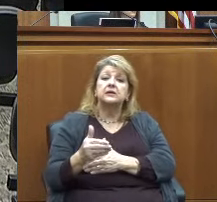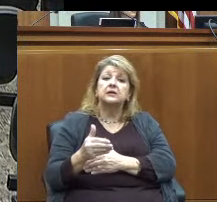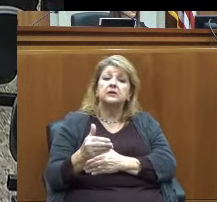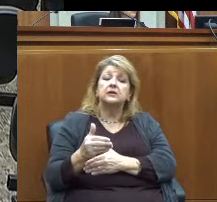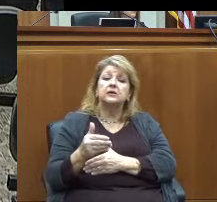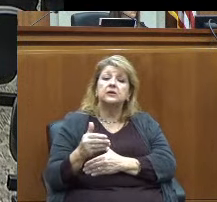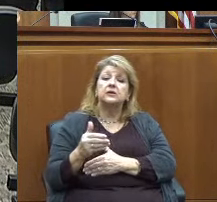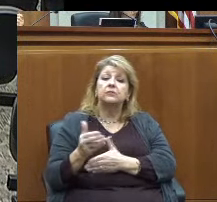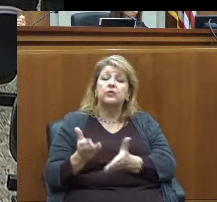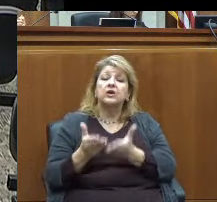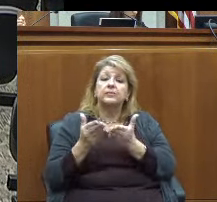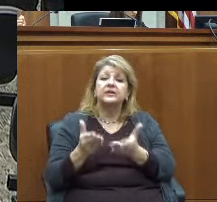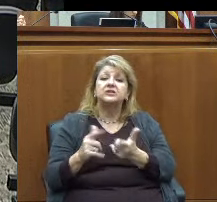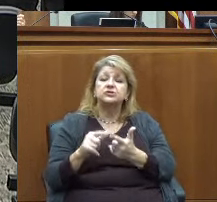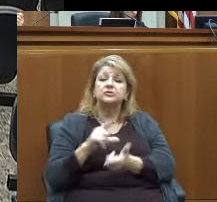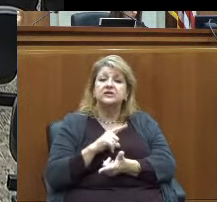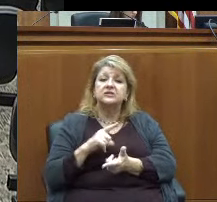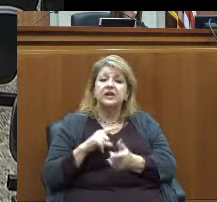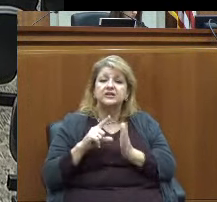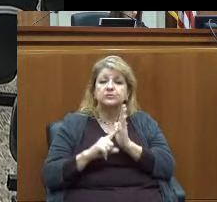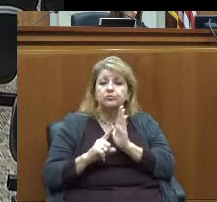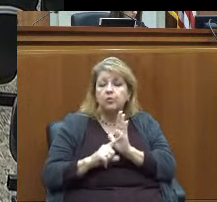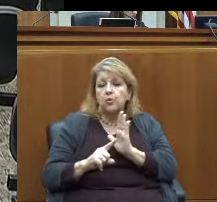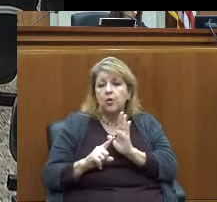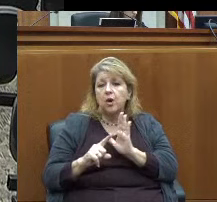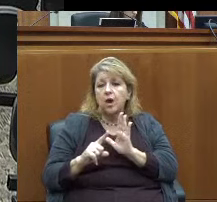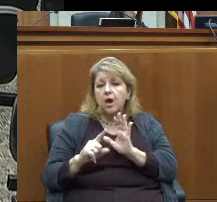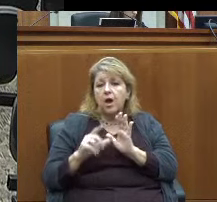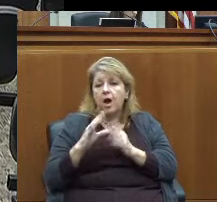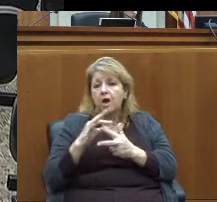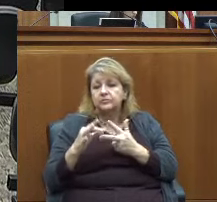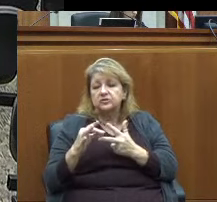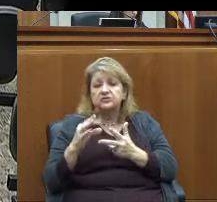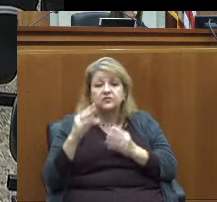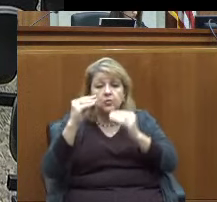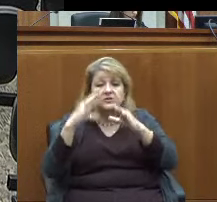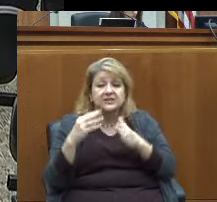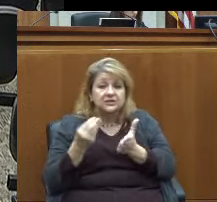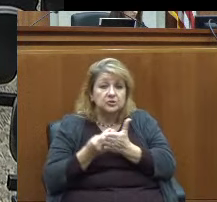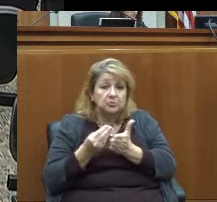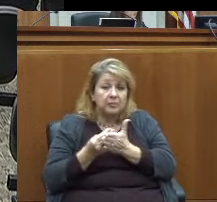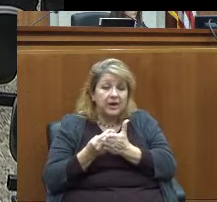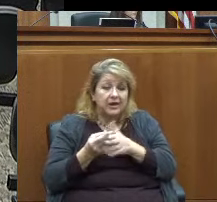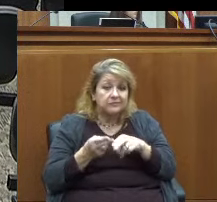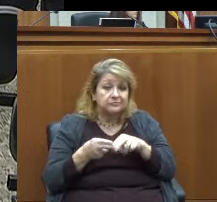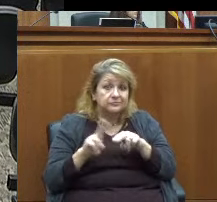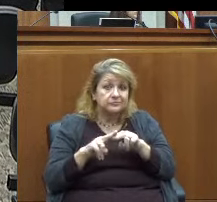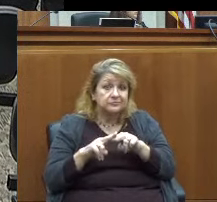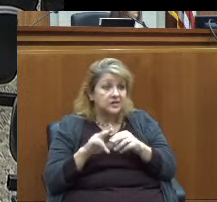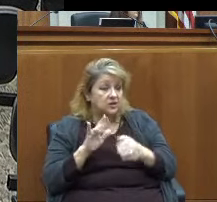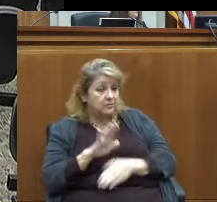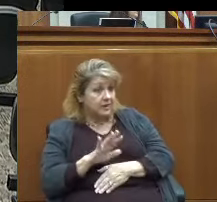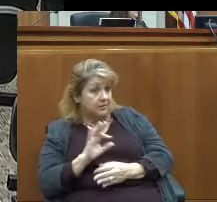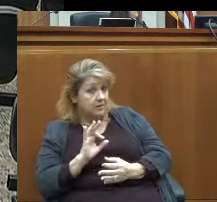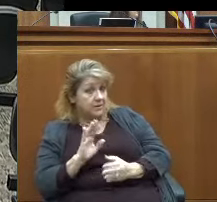to the legislature, explore options for increasing teacher pay and compensation. You know, based on all the feedback you got, are you